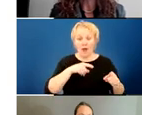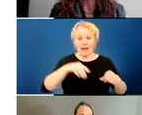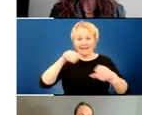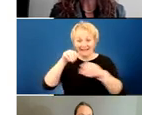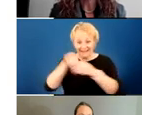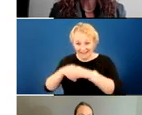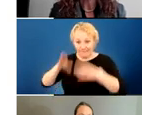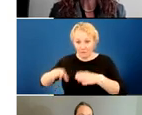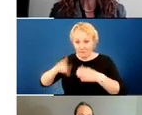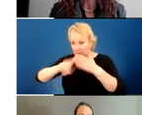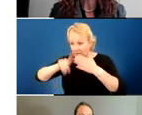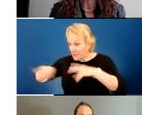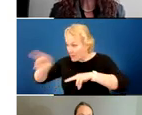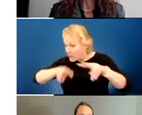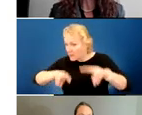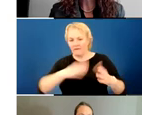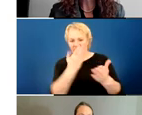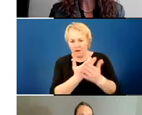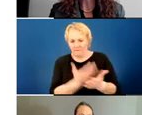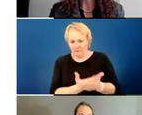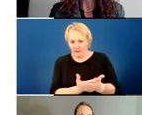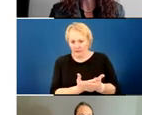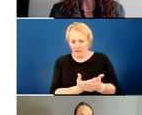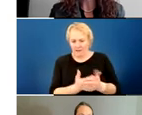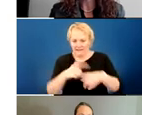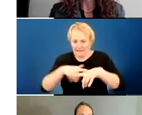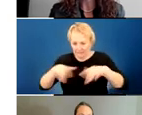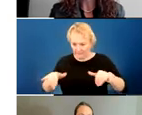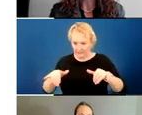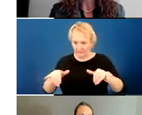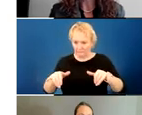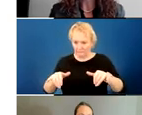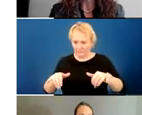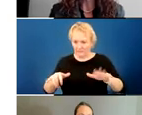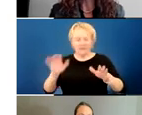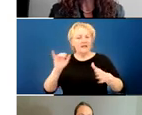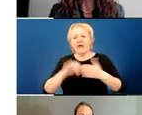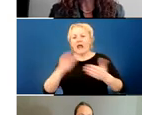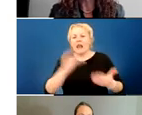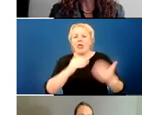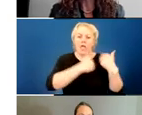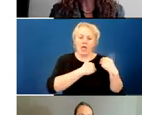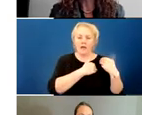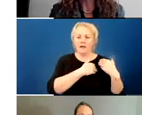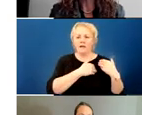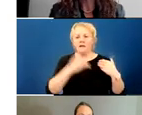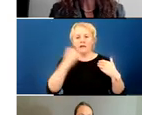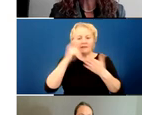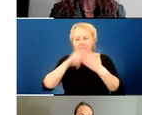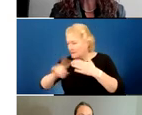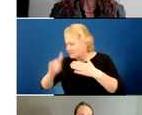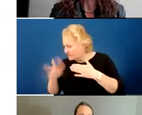home inspections. And so this decreases the burden of survivors having to submit an appeal by verifying